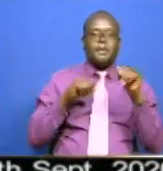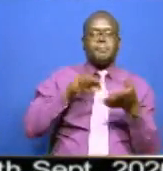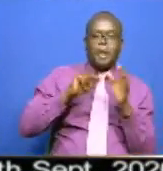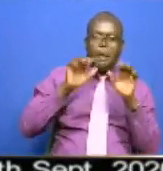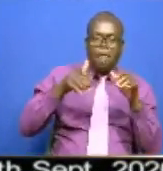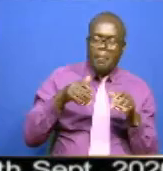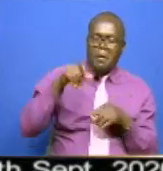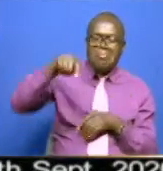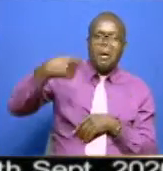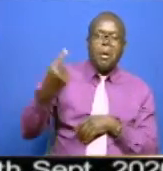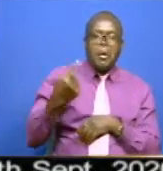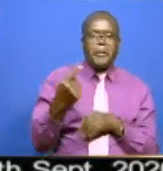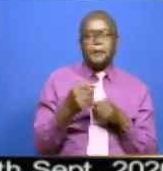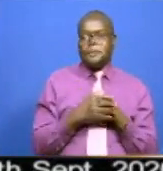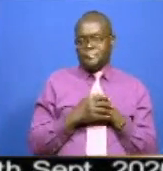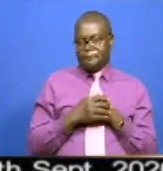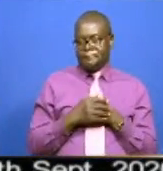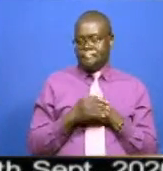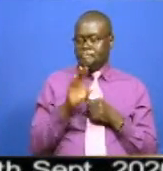and parcel